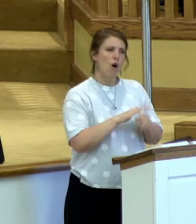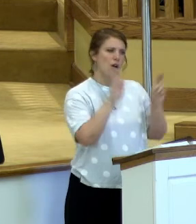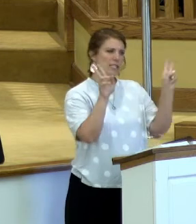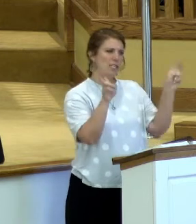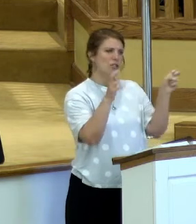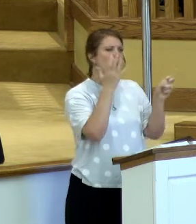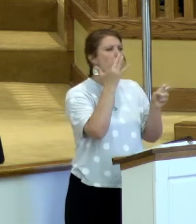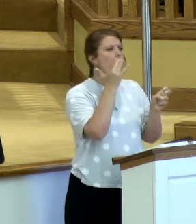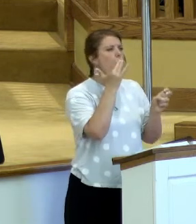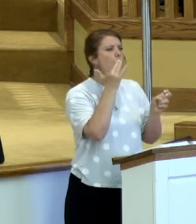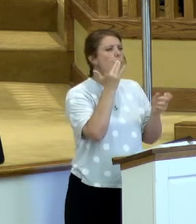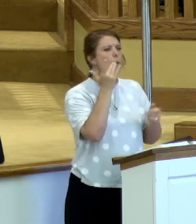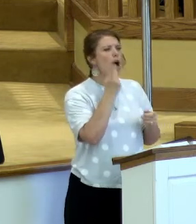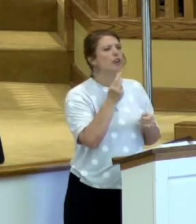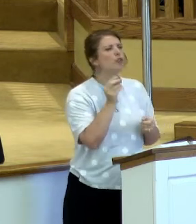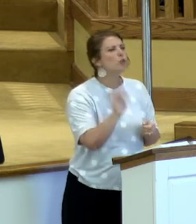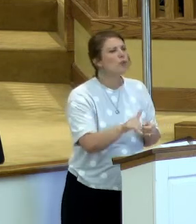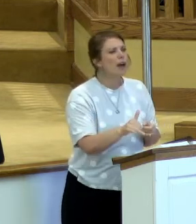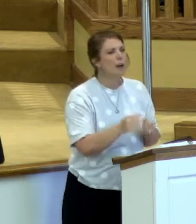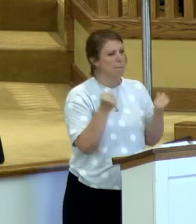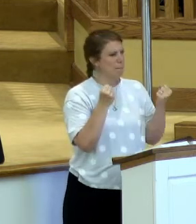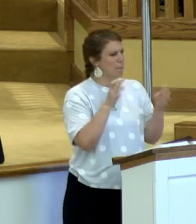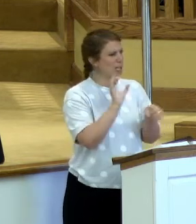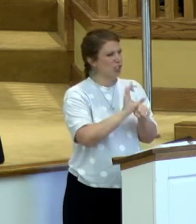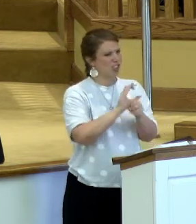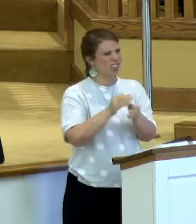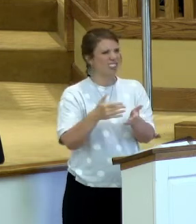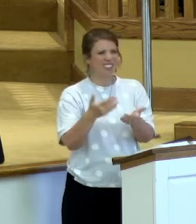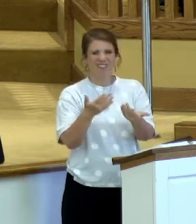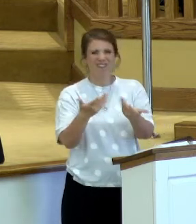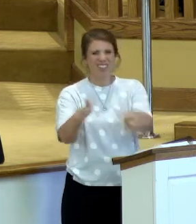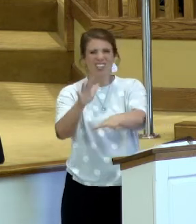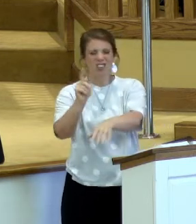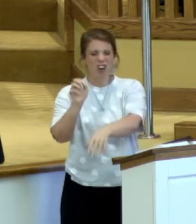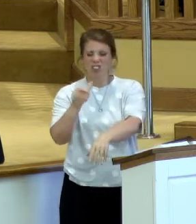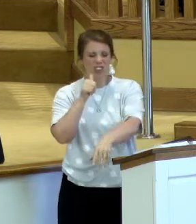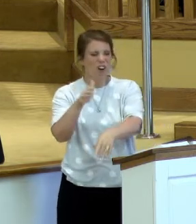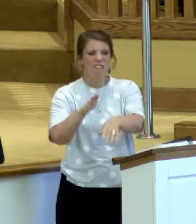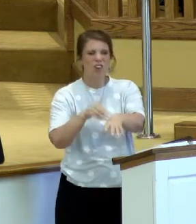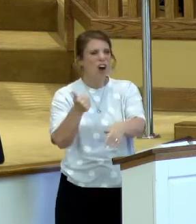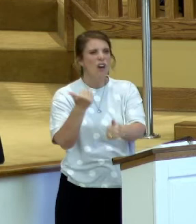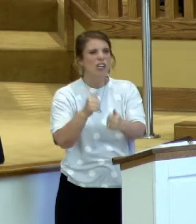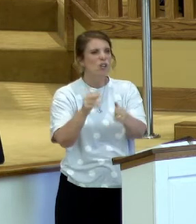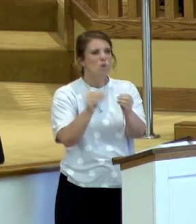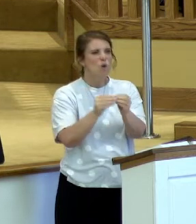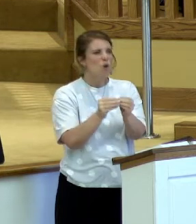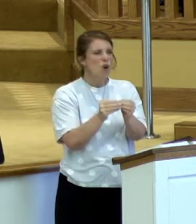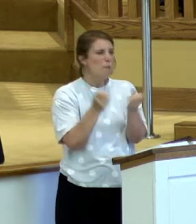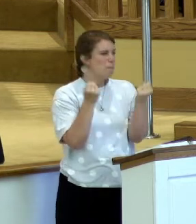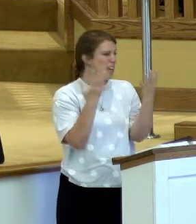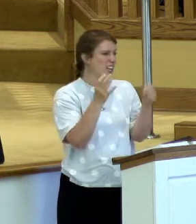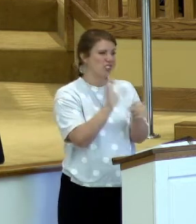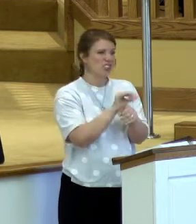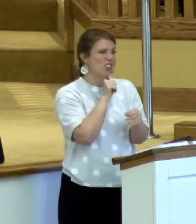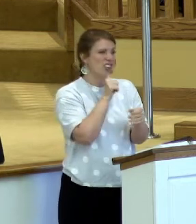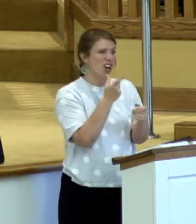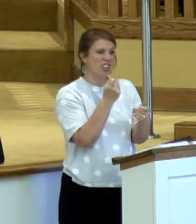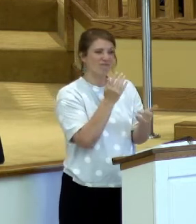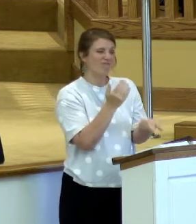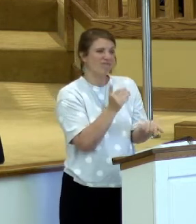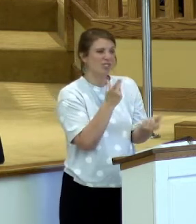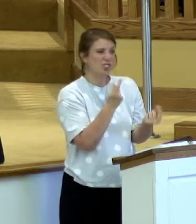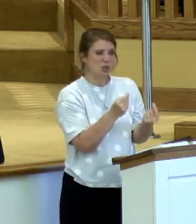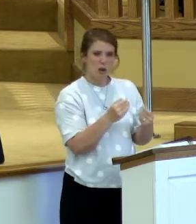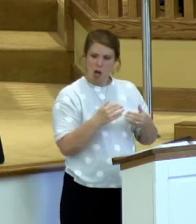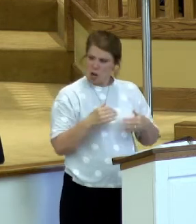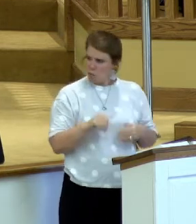on the series of now, why do you do that, right? A lot of churches don't do that. A lot of churches have gotten rid of their altars. They don't have them anymore. They don't have the altar call. And I'm just going to say it.